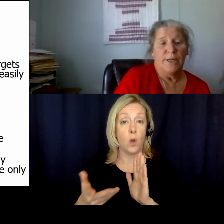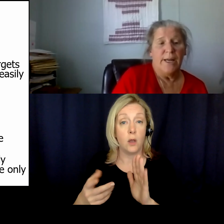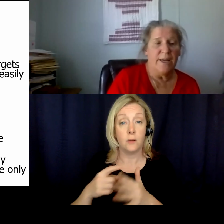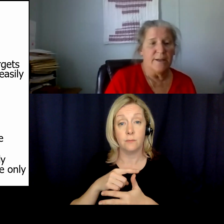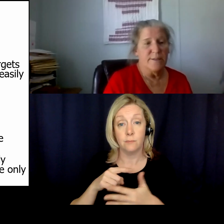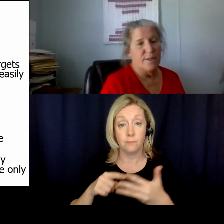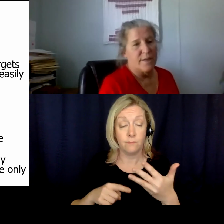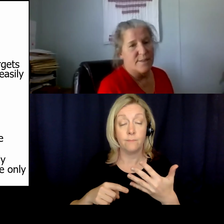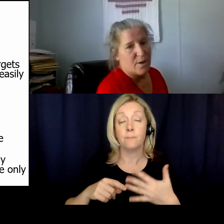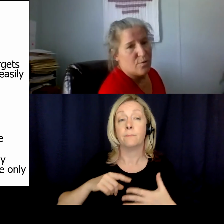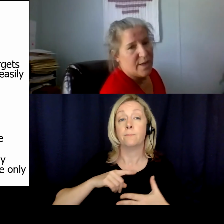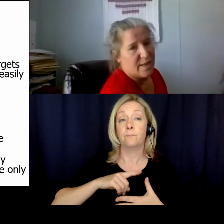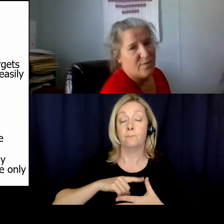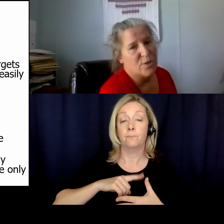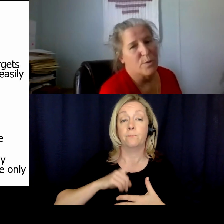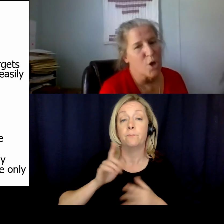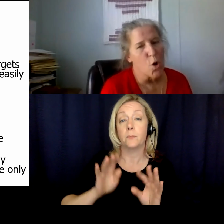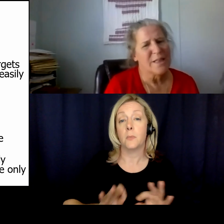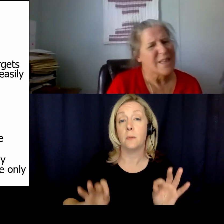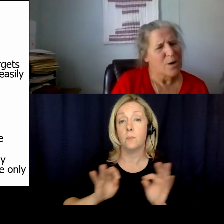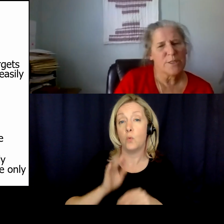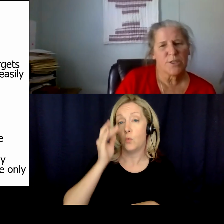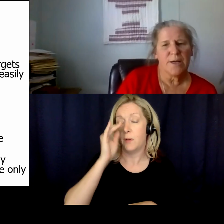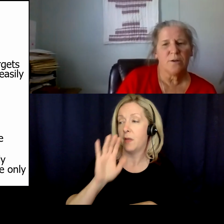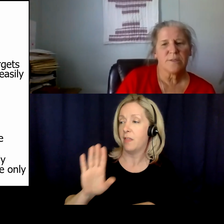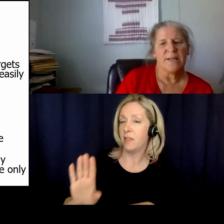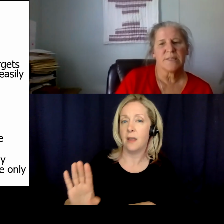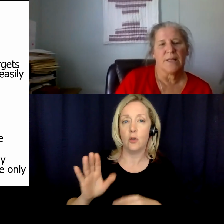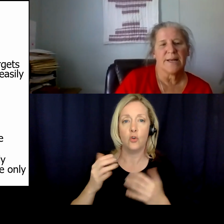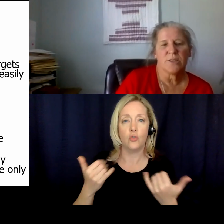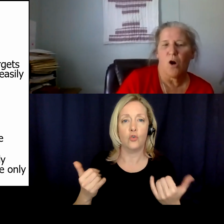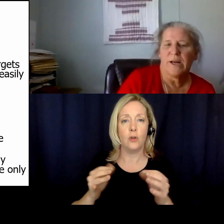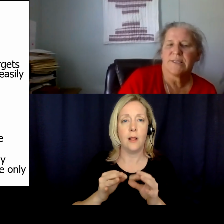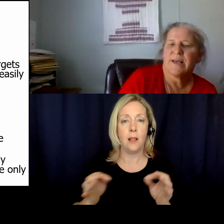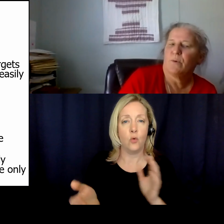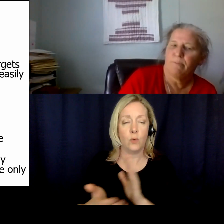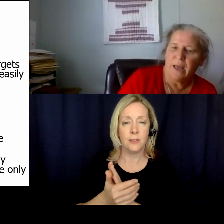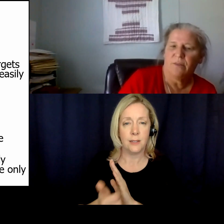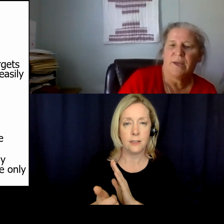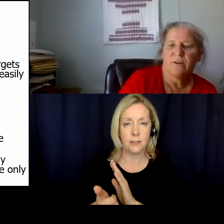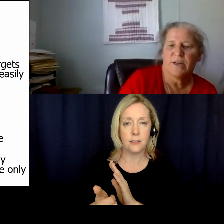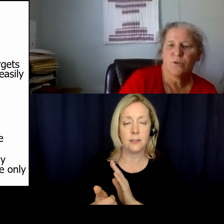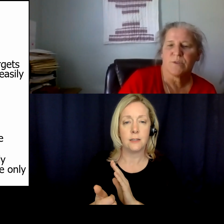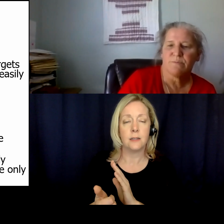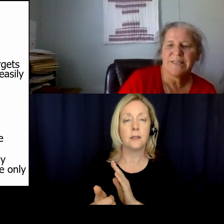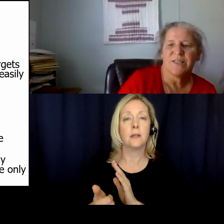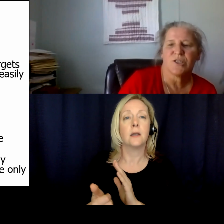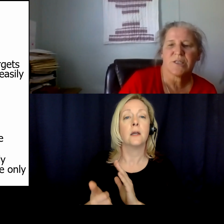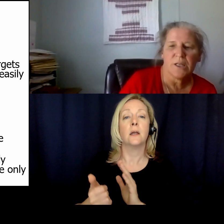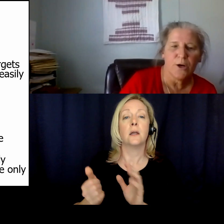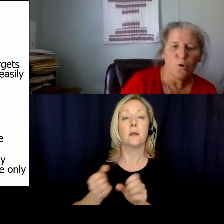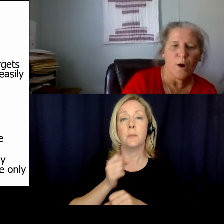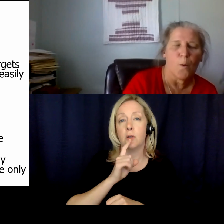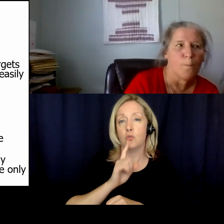grammar, is to consider the individual's current language skills and select targets that would make the individual's